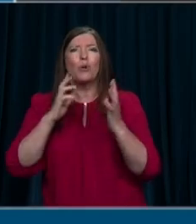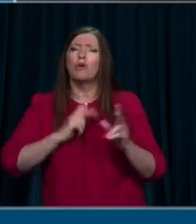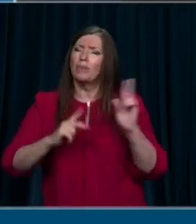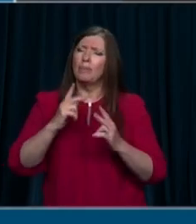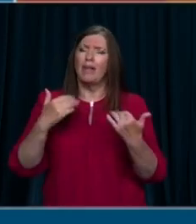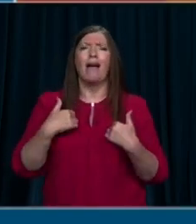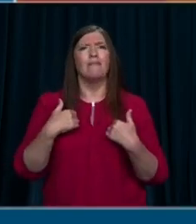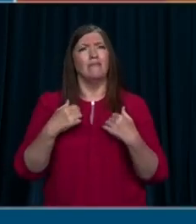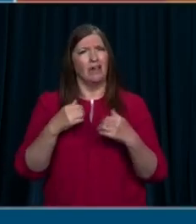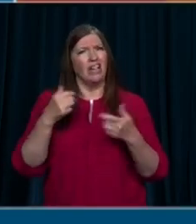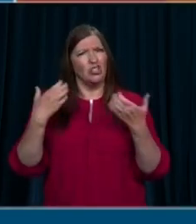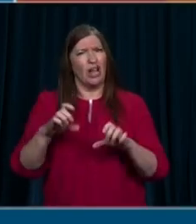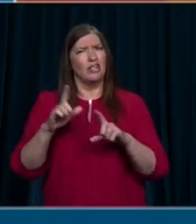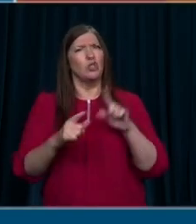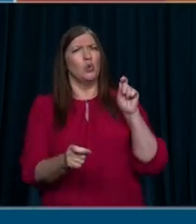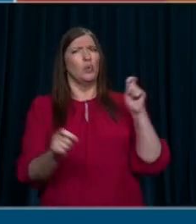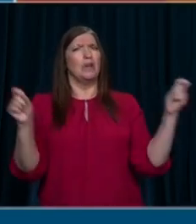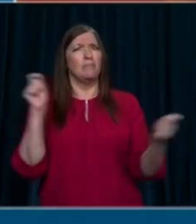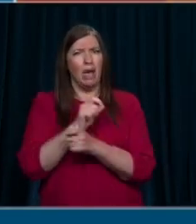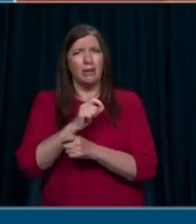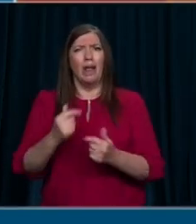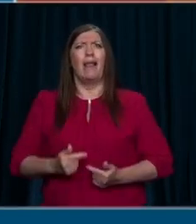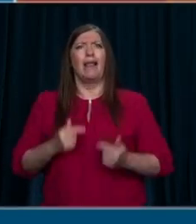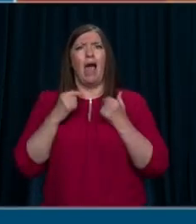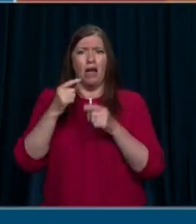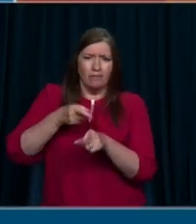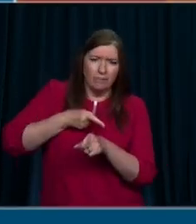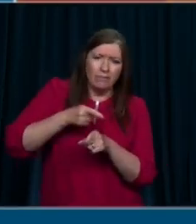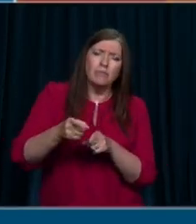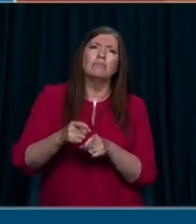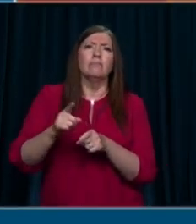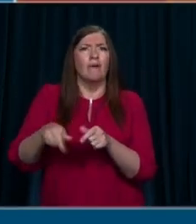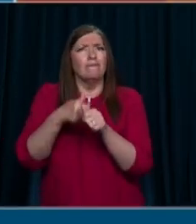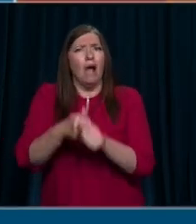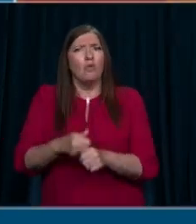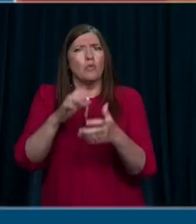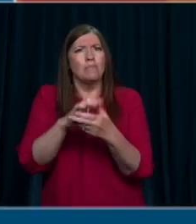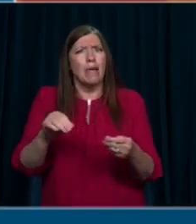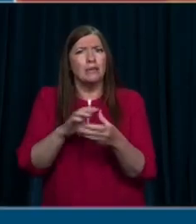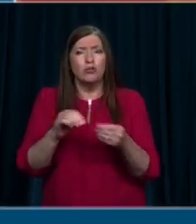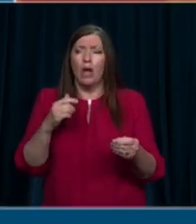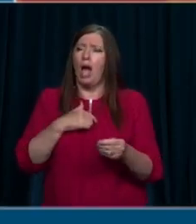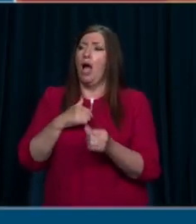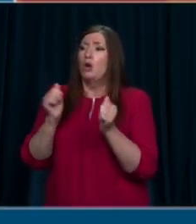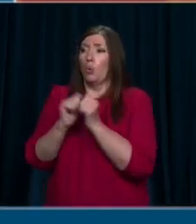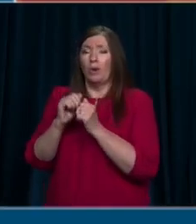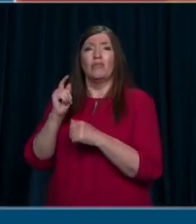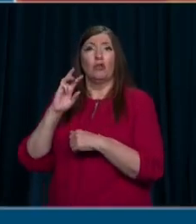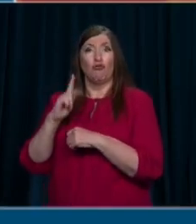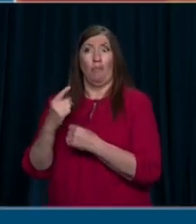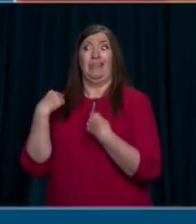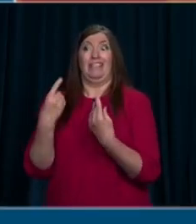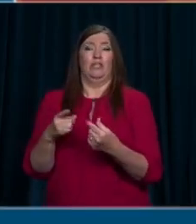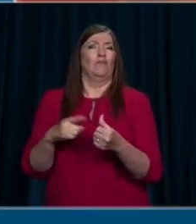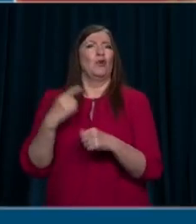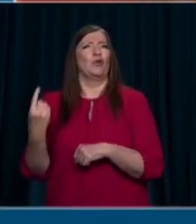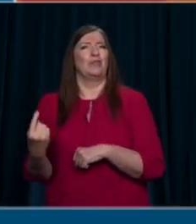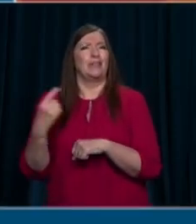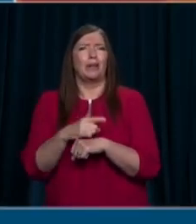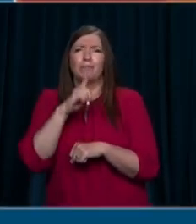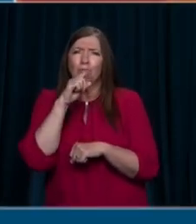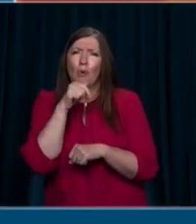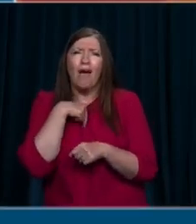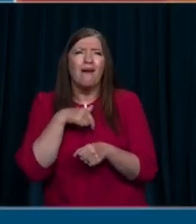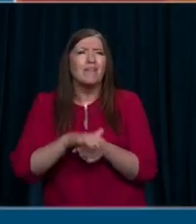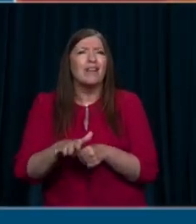their lives back on track and get with the message. But I have been with President Donald Trump from day one, and I do believe we don't have time to test